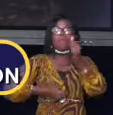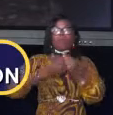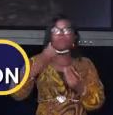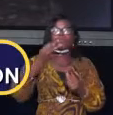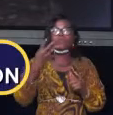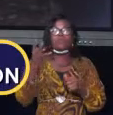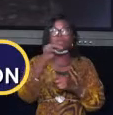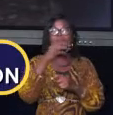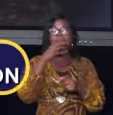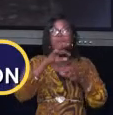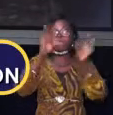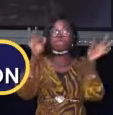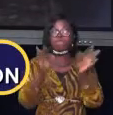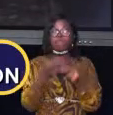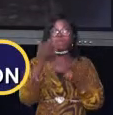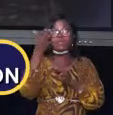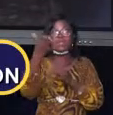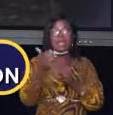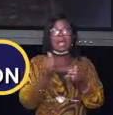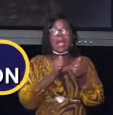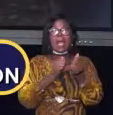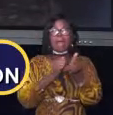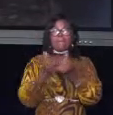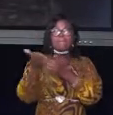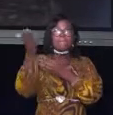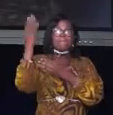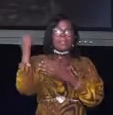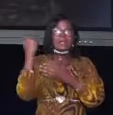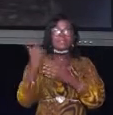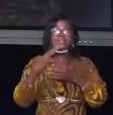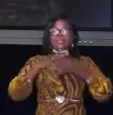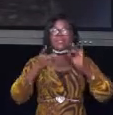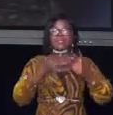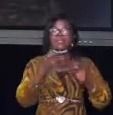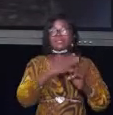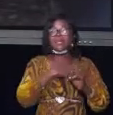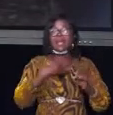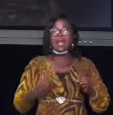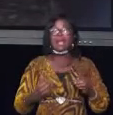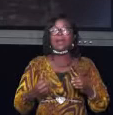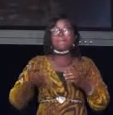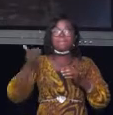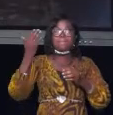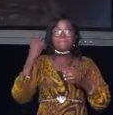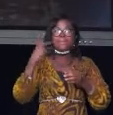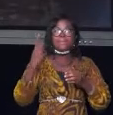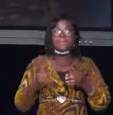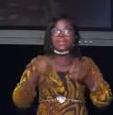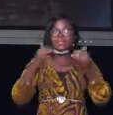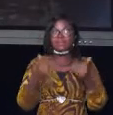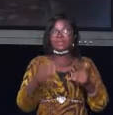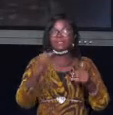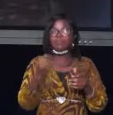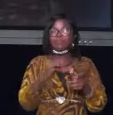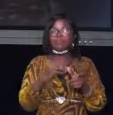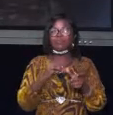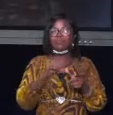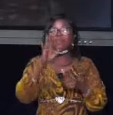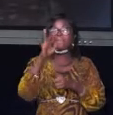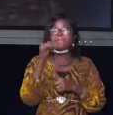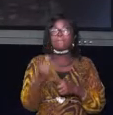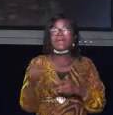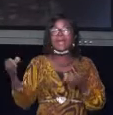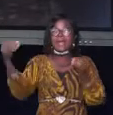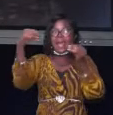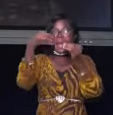past tense and past participle by adding d or ed to the present tense verb. You